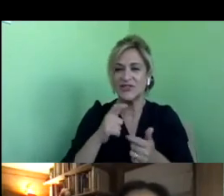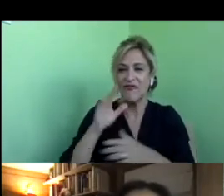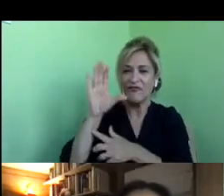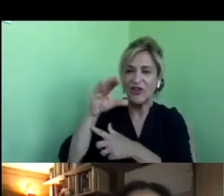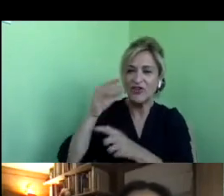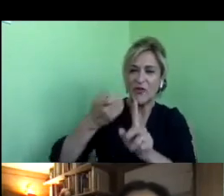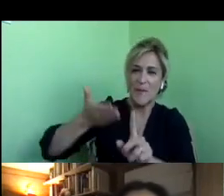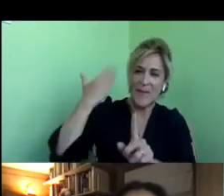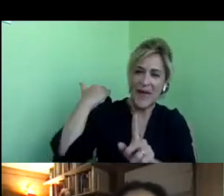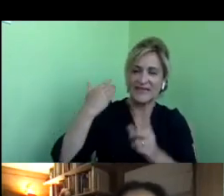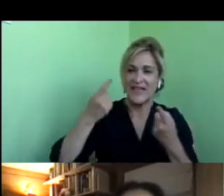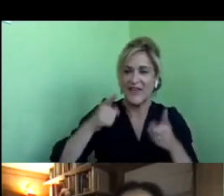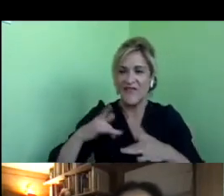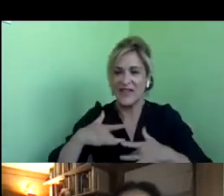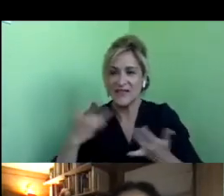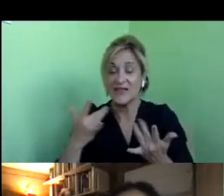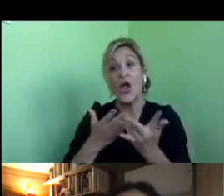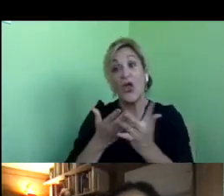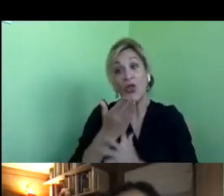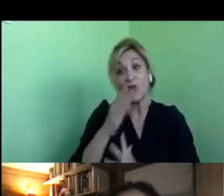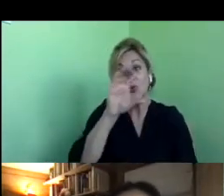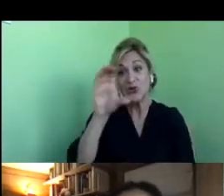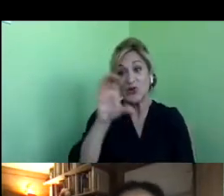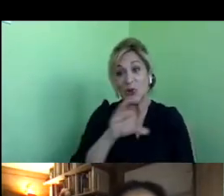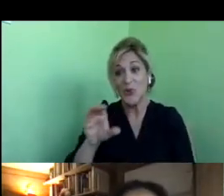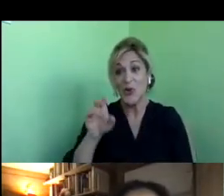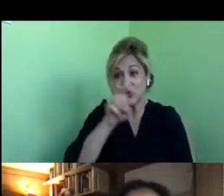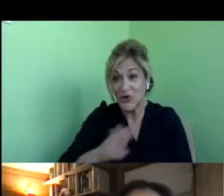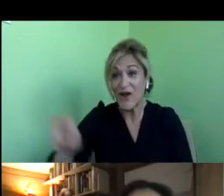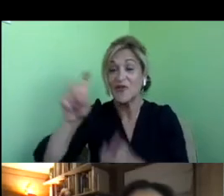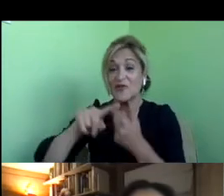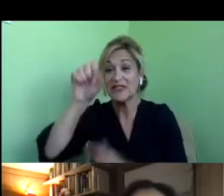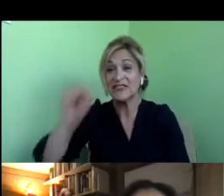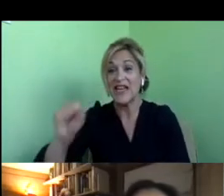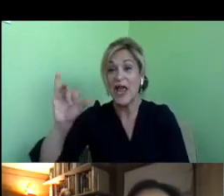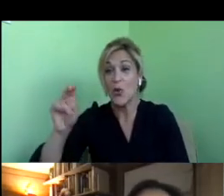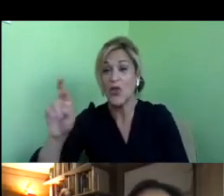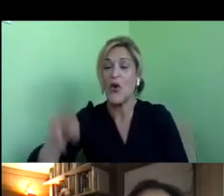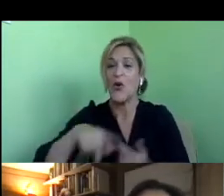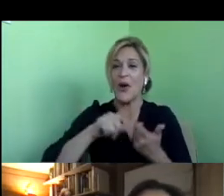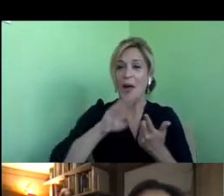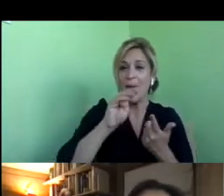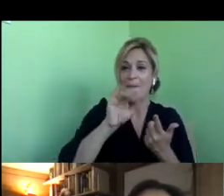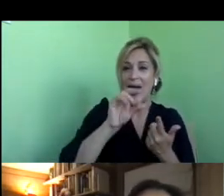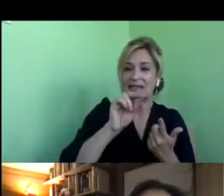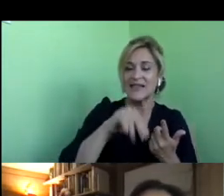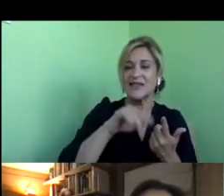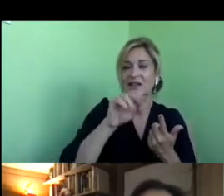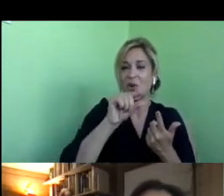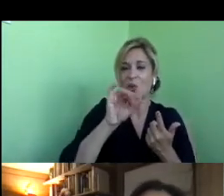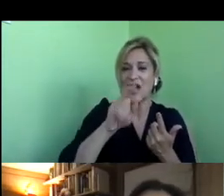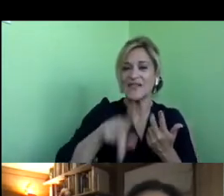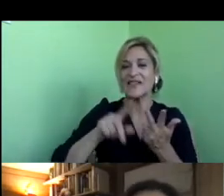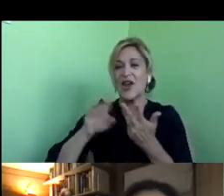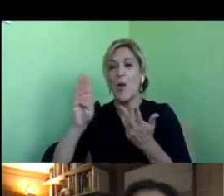Through Zoom, we've traveled to Southern Ecuador, Madison, Wisconsin, Berlin, and London. And tonight, we gather from